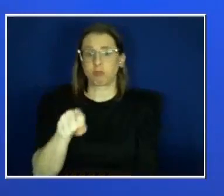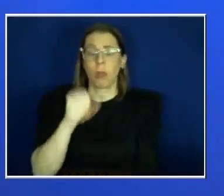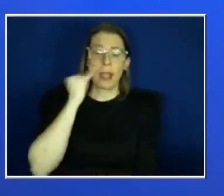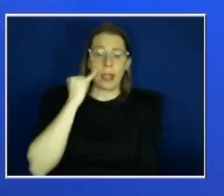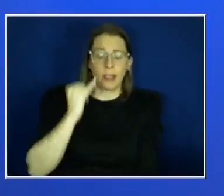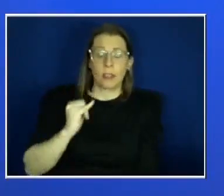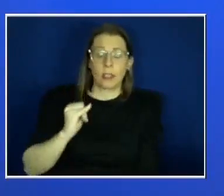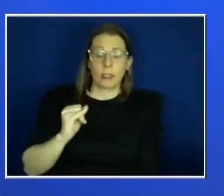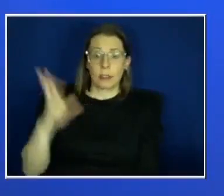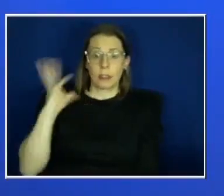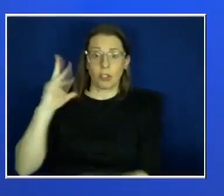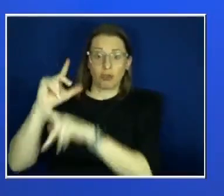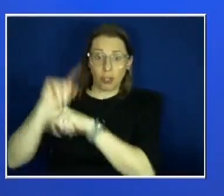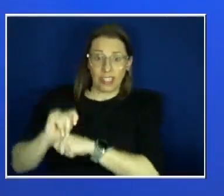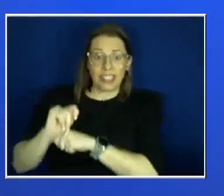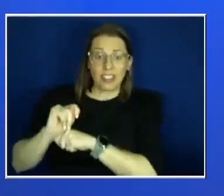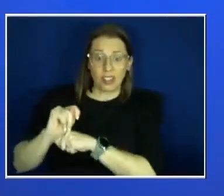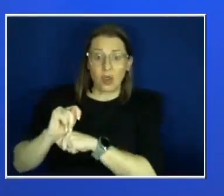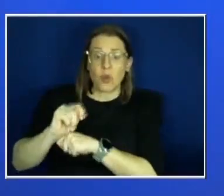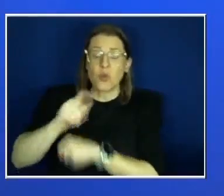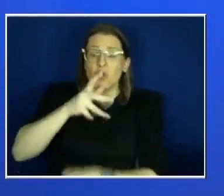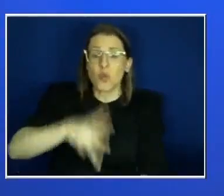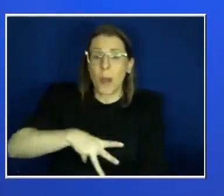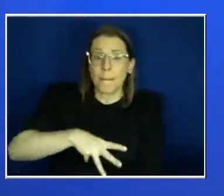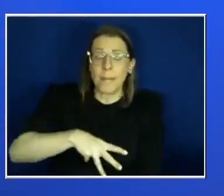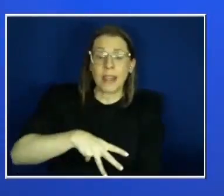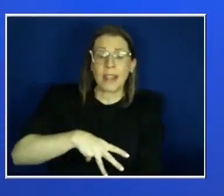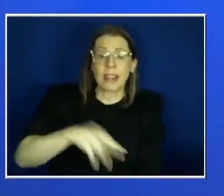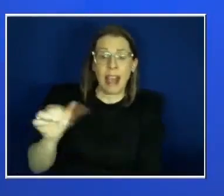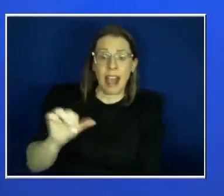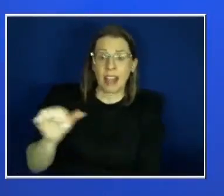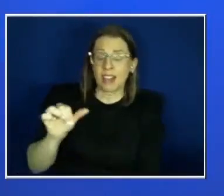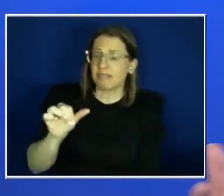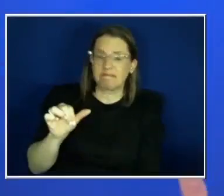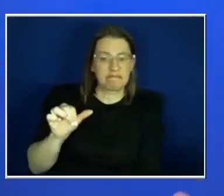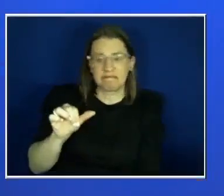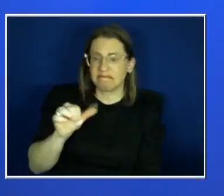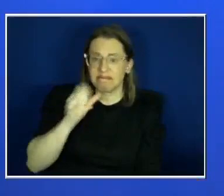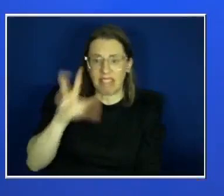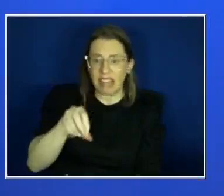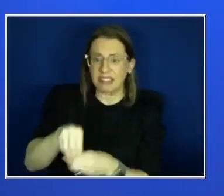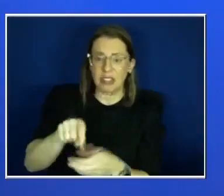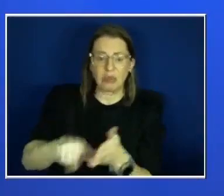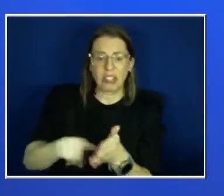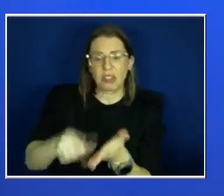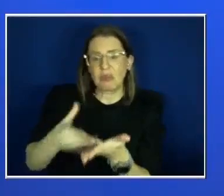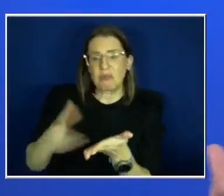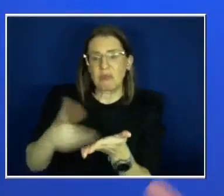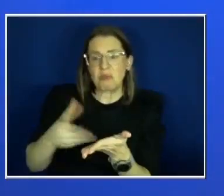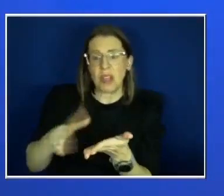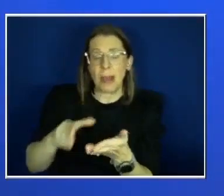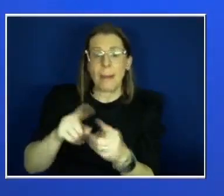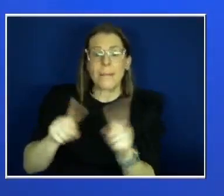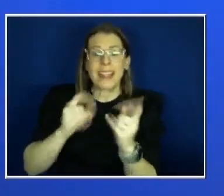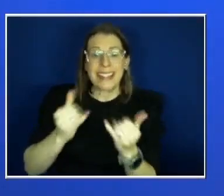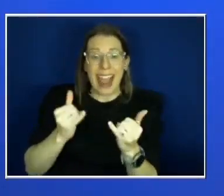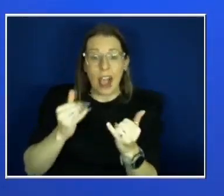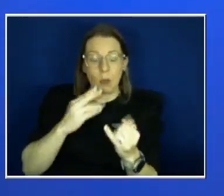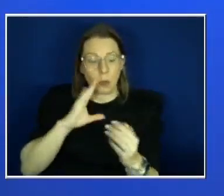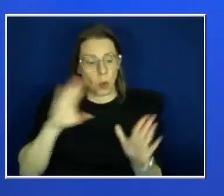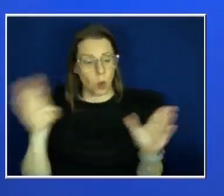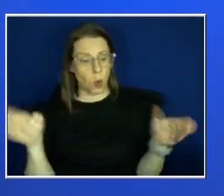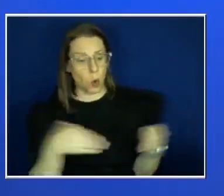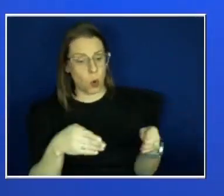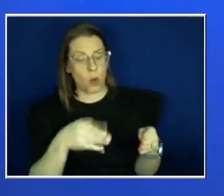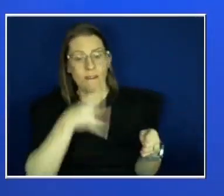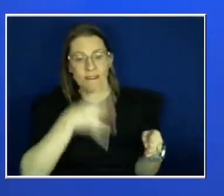traditionally, women athletes have been underrepresented in research. And now with this increased focus on the female athlete,